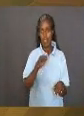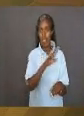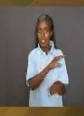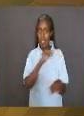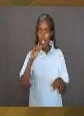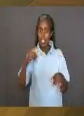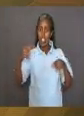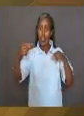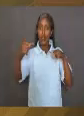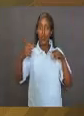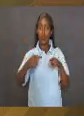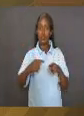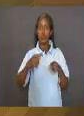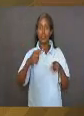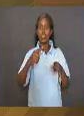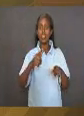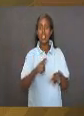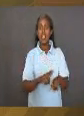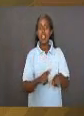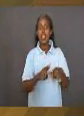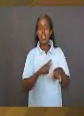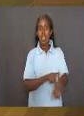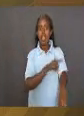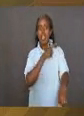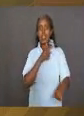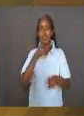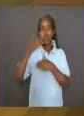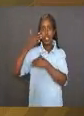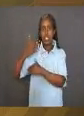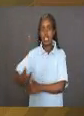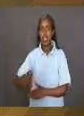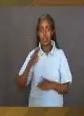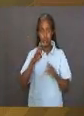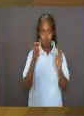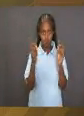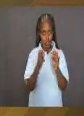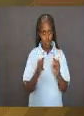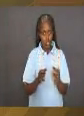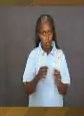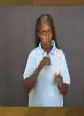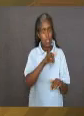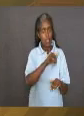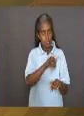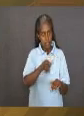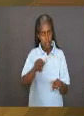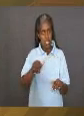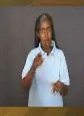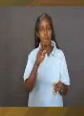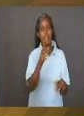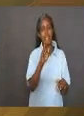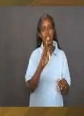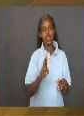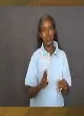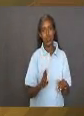and the corresponding lengths of the sides of the two shapes are the same